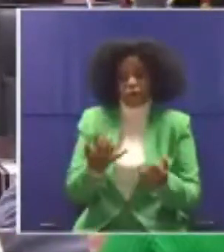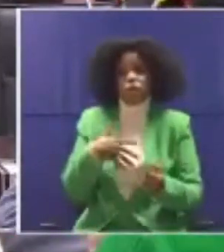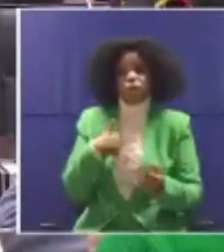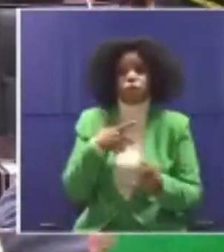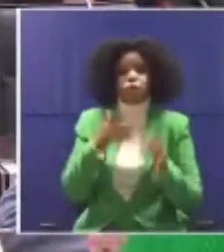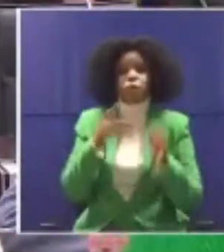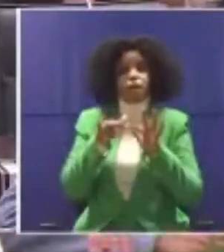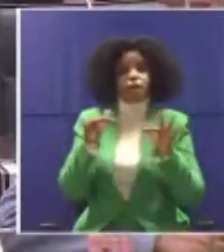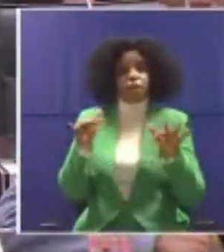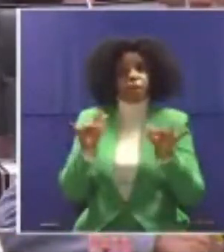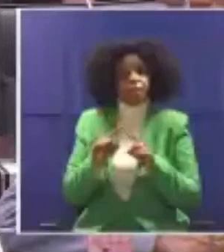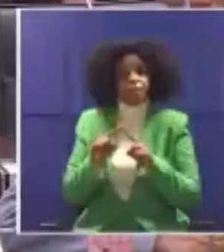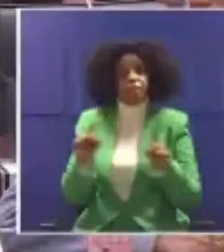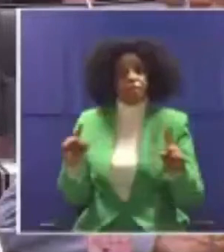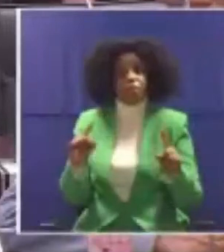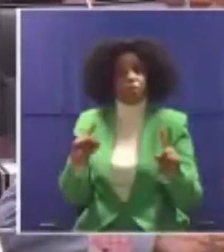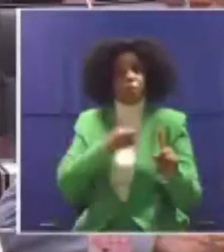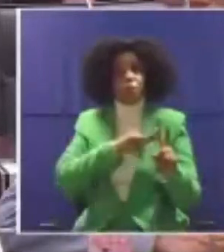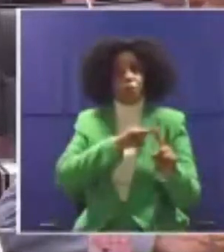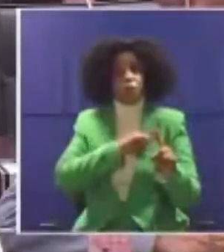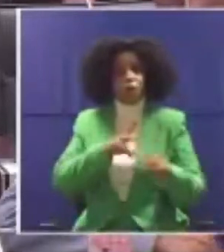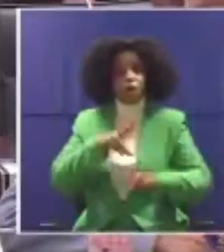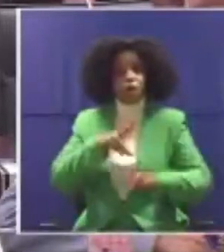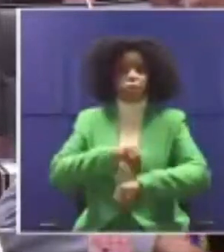because you are the cause of all our problems.